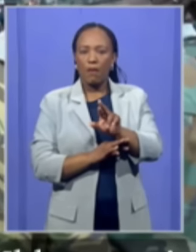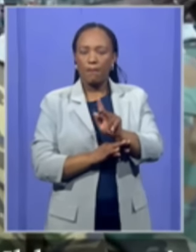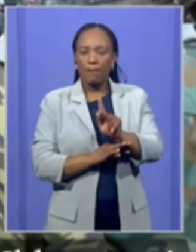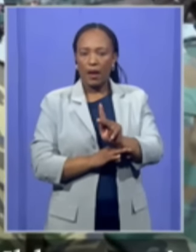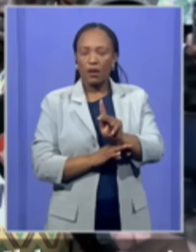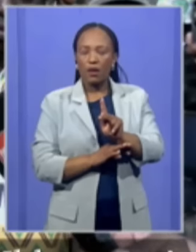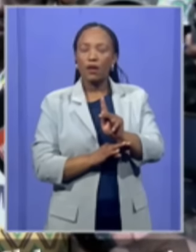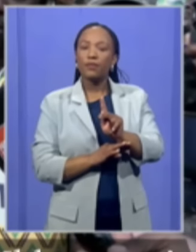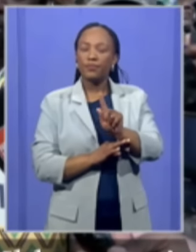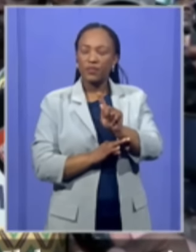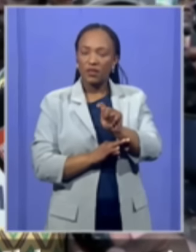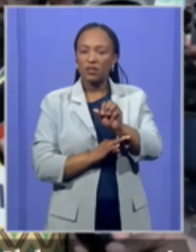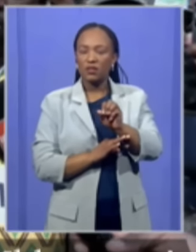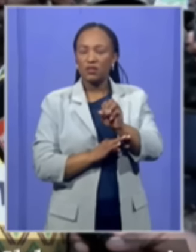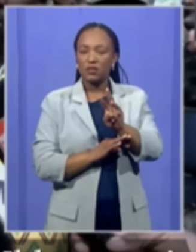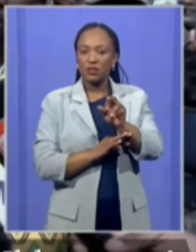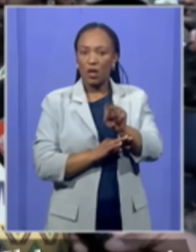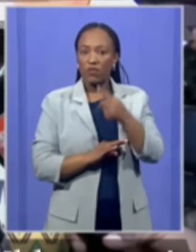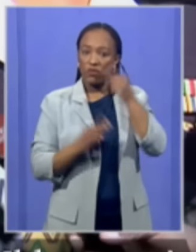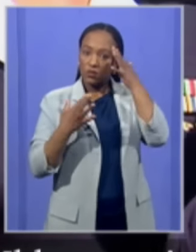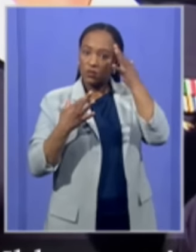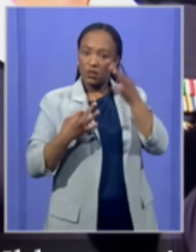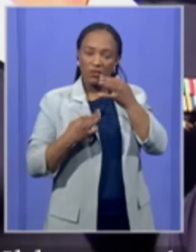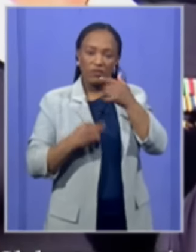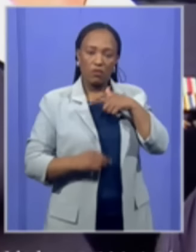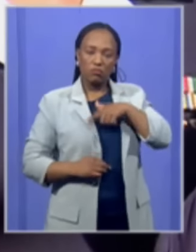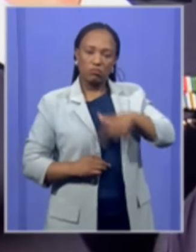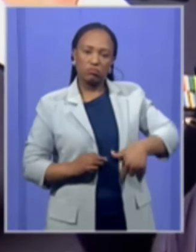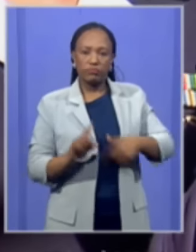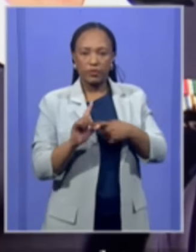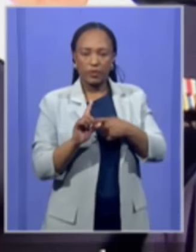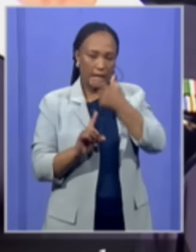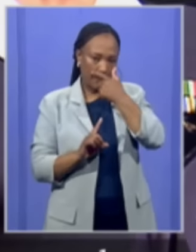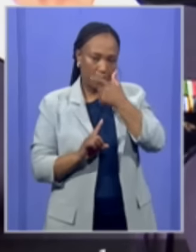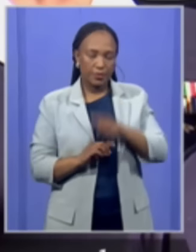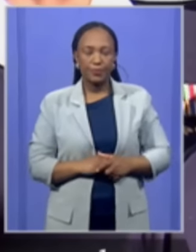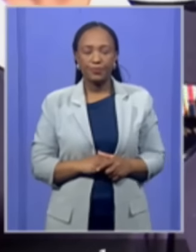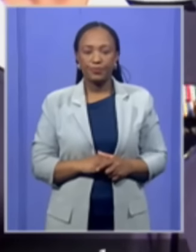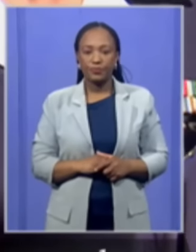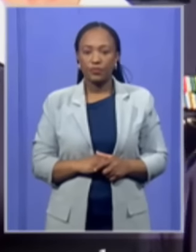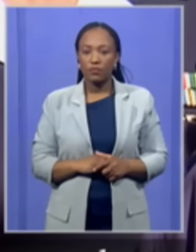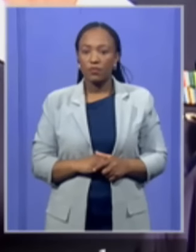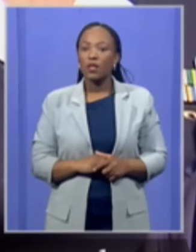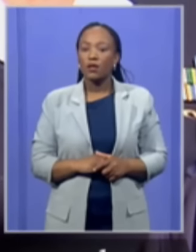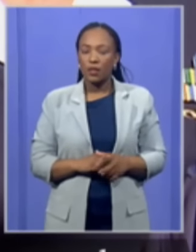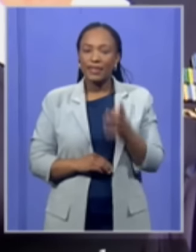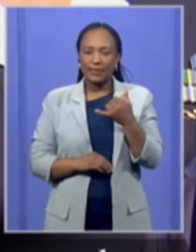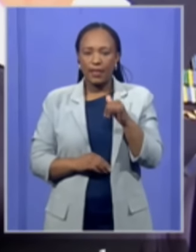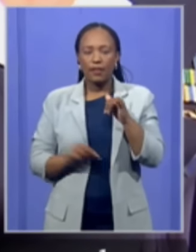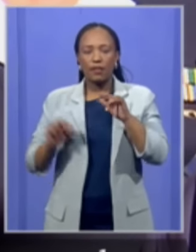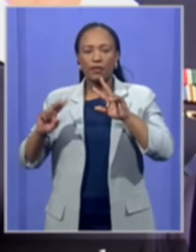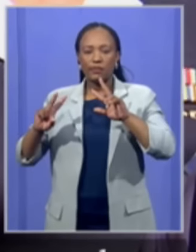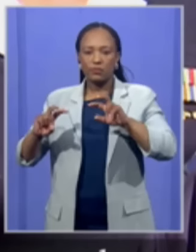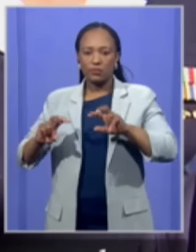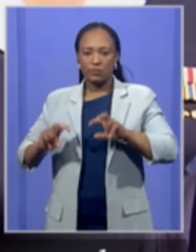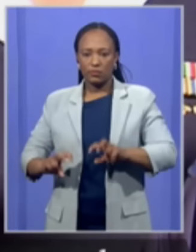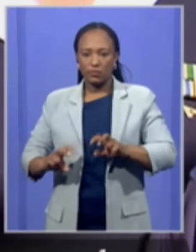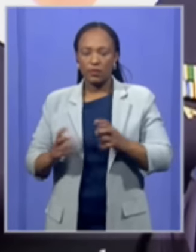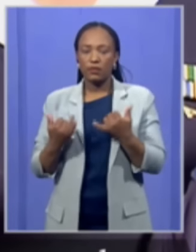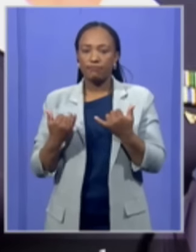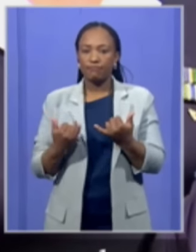ya mopresidente Cyril Ramaphosa. We are still investigating, as we say, because we don't believe that